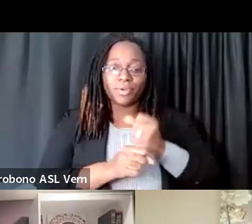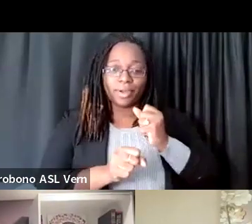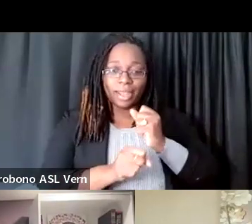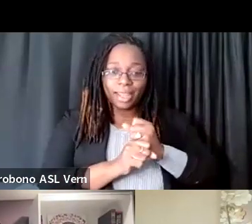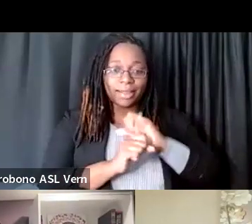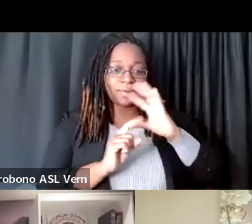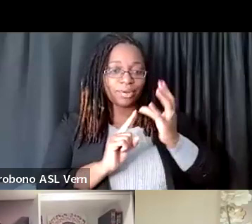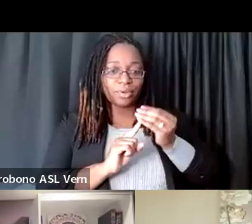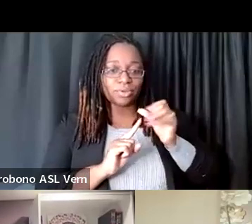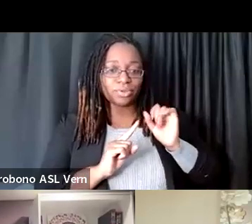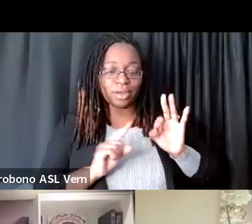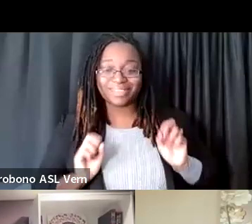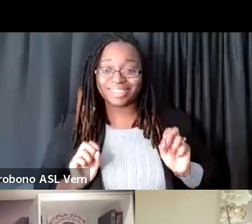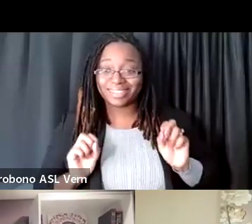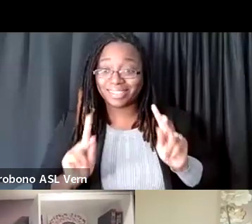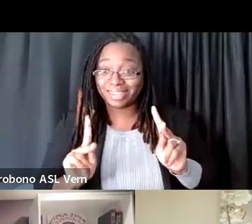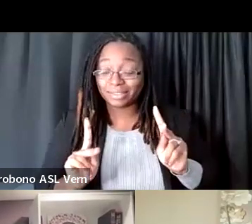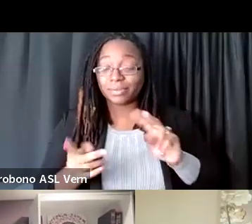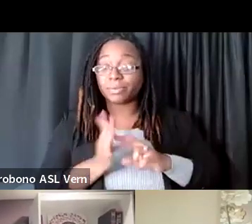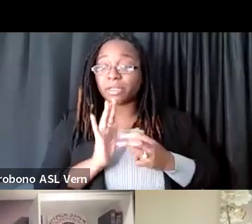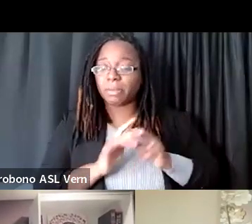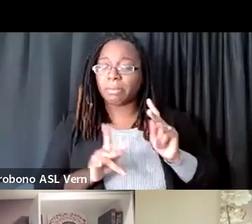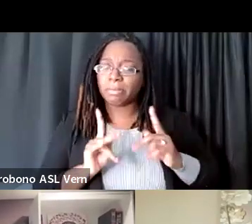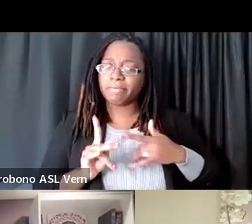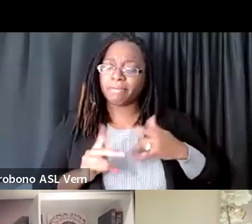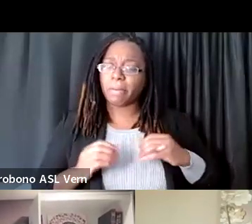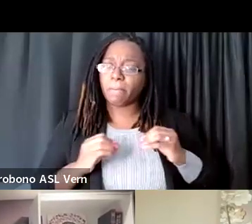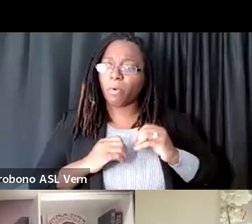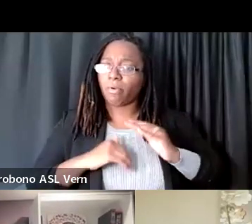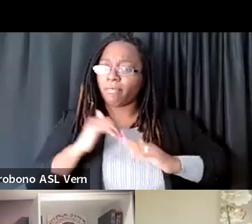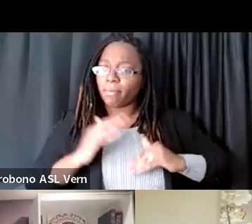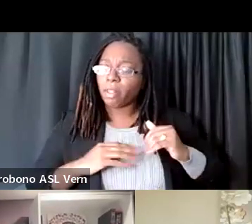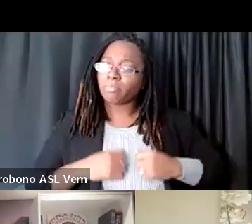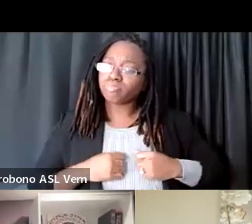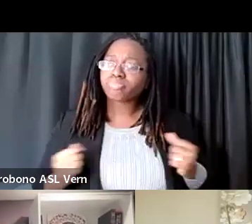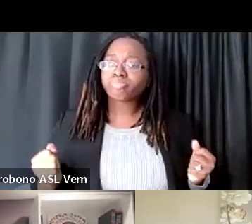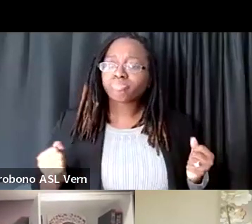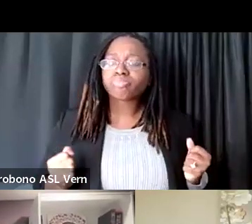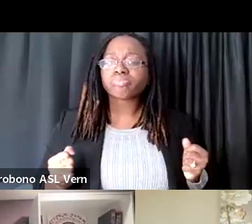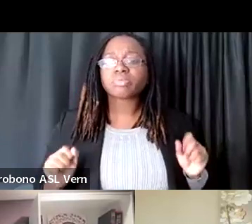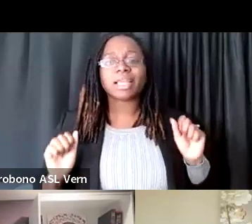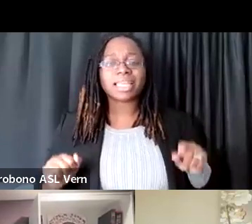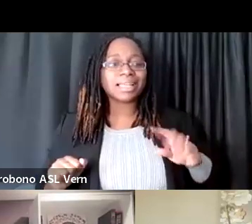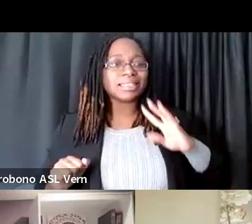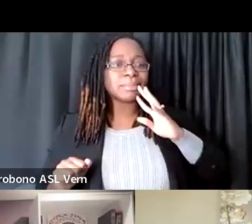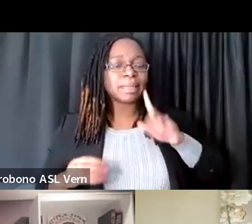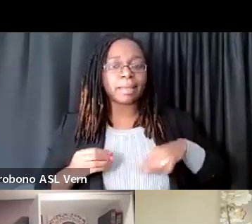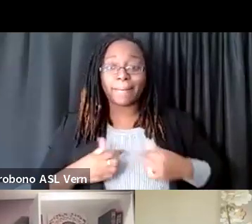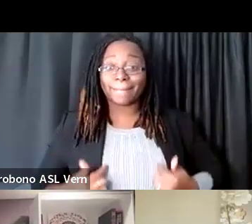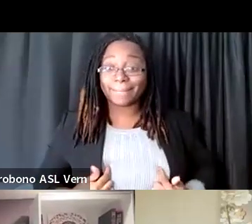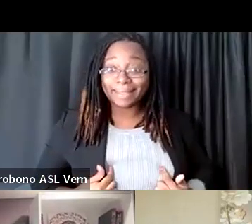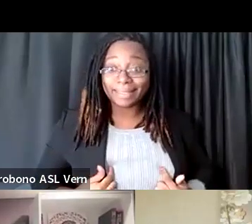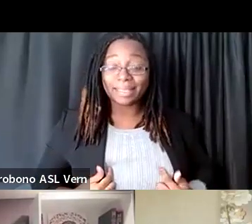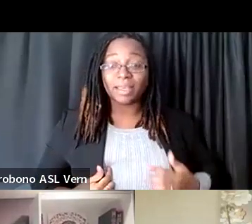that people begin to feel more open and expressive, and they feel like they can speak from I more readily and state